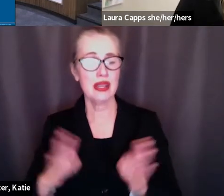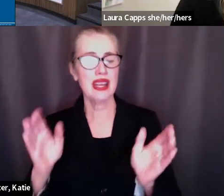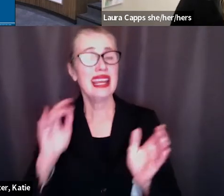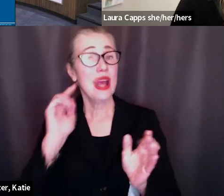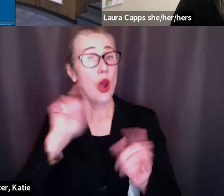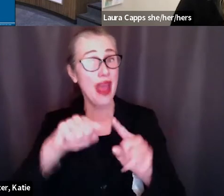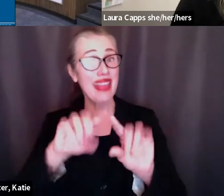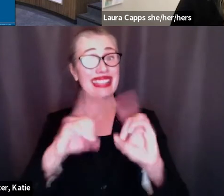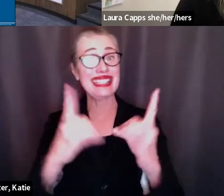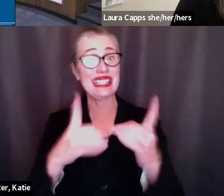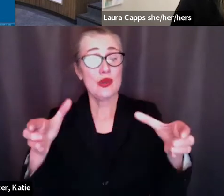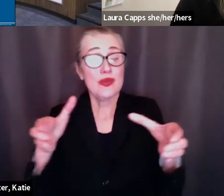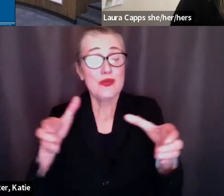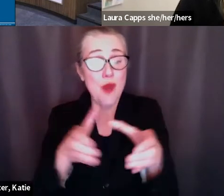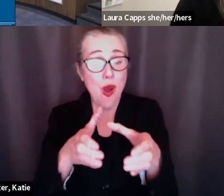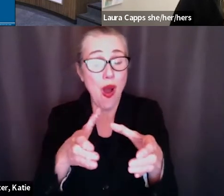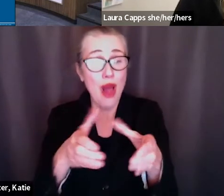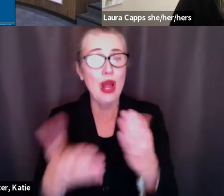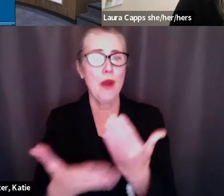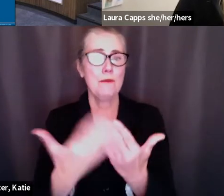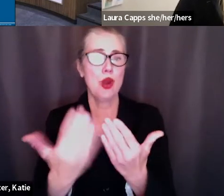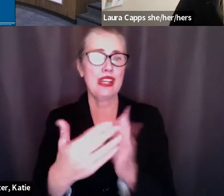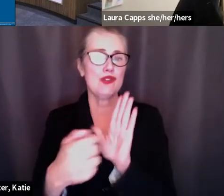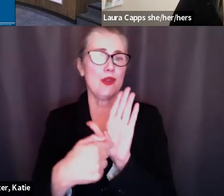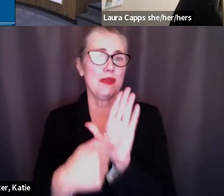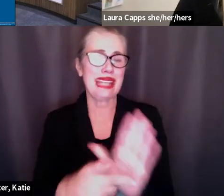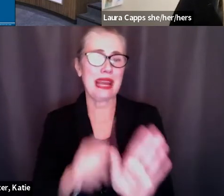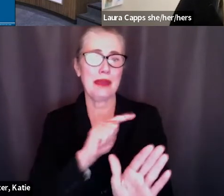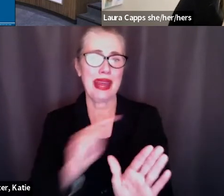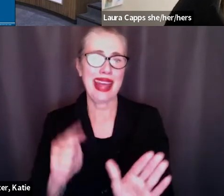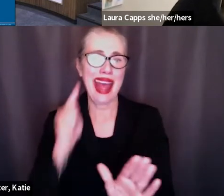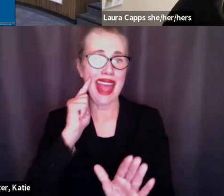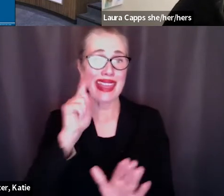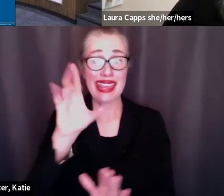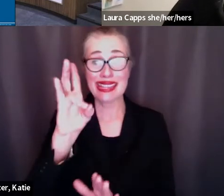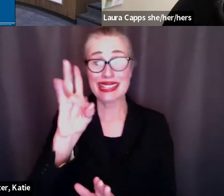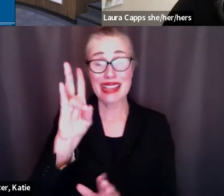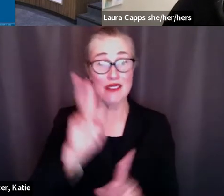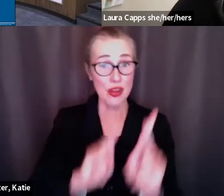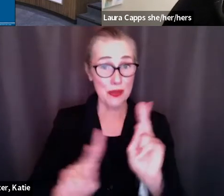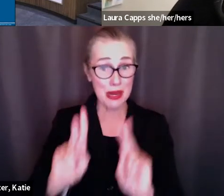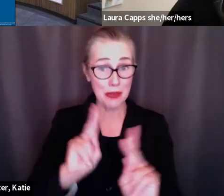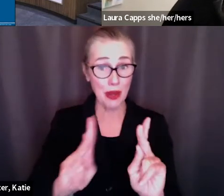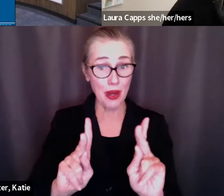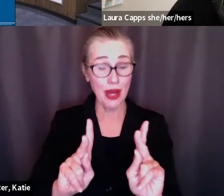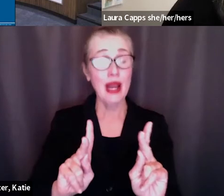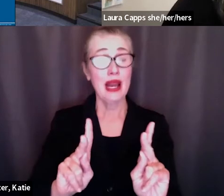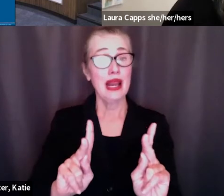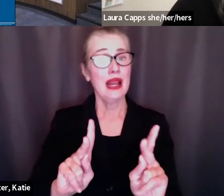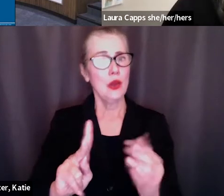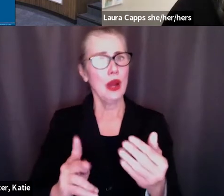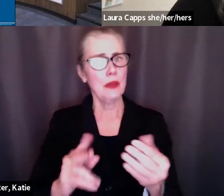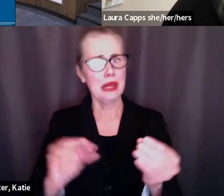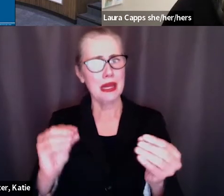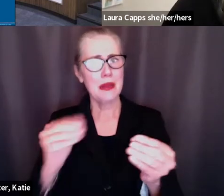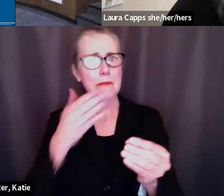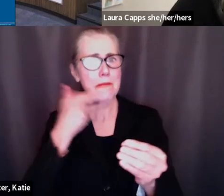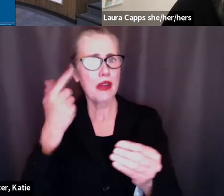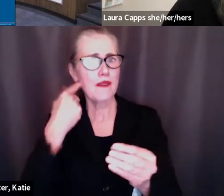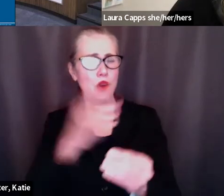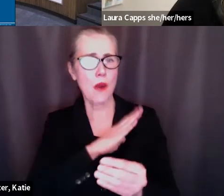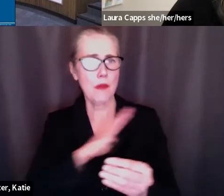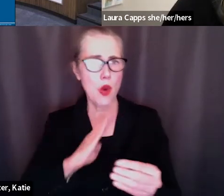by their trustee seven members equals a better board this is a very important point they're more attuned to the communities of